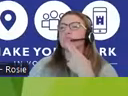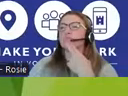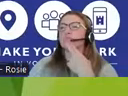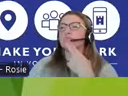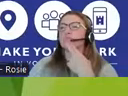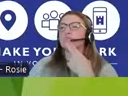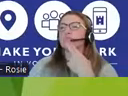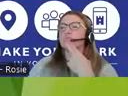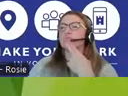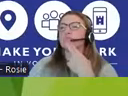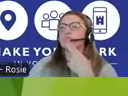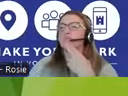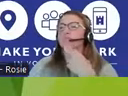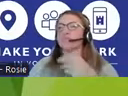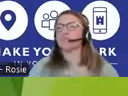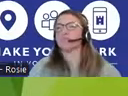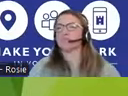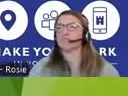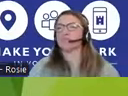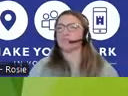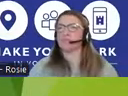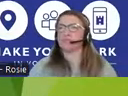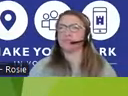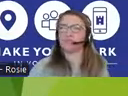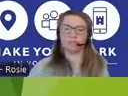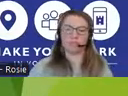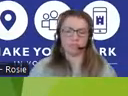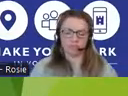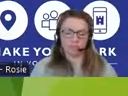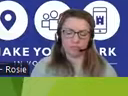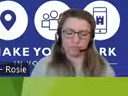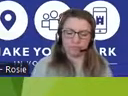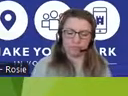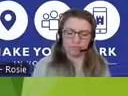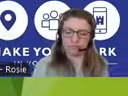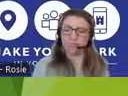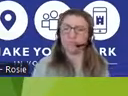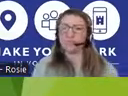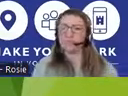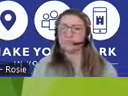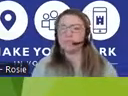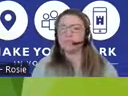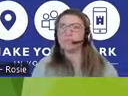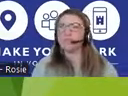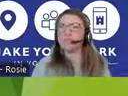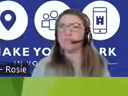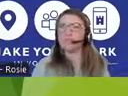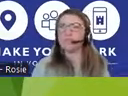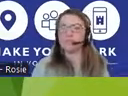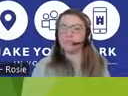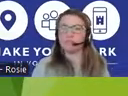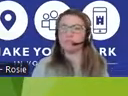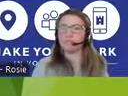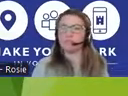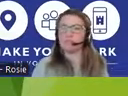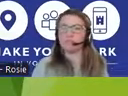Just keep going. So we were very fortunate to get some funding from the Heritage Lottery three times. So we started